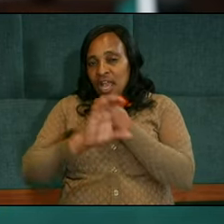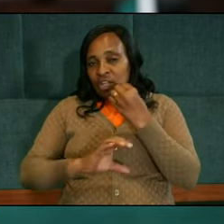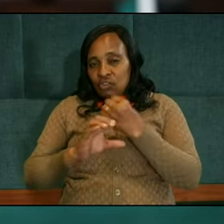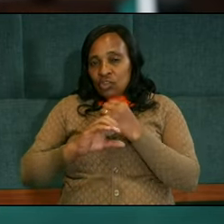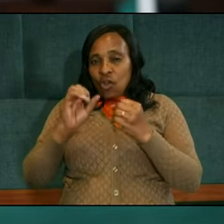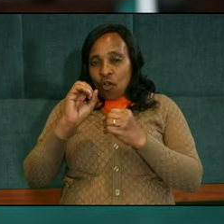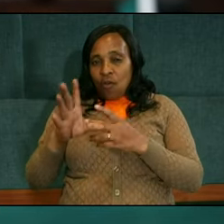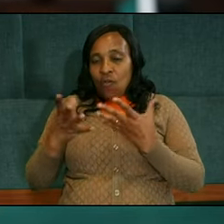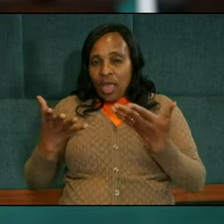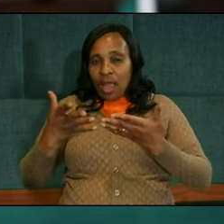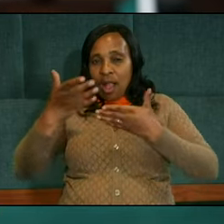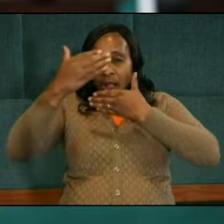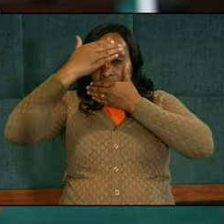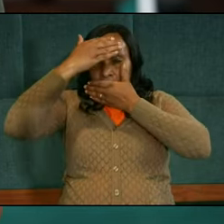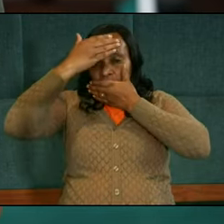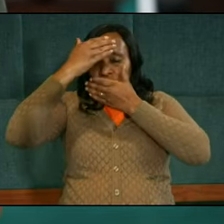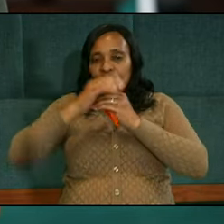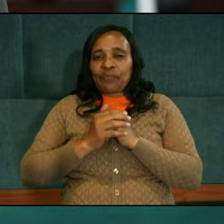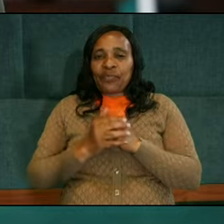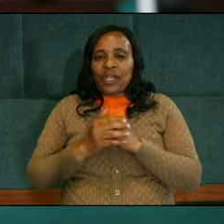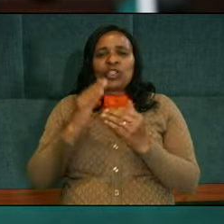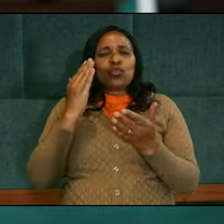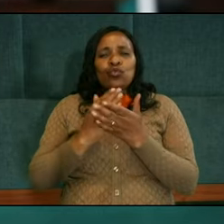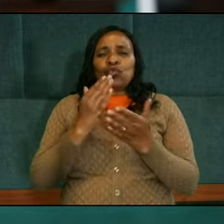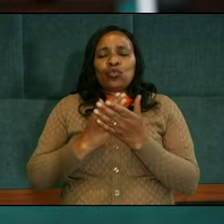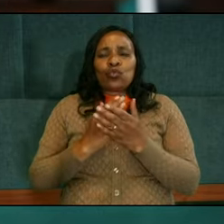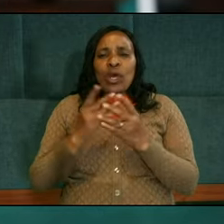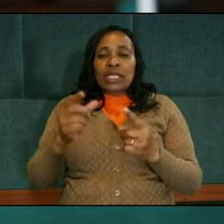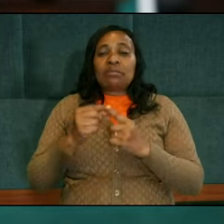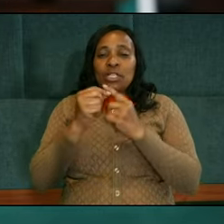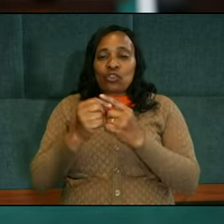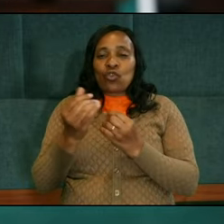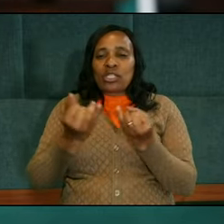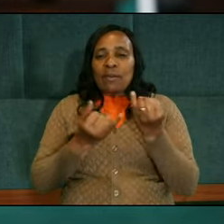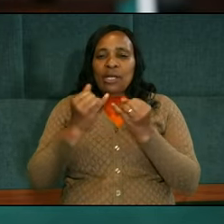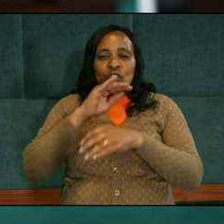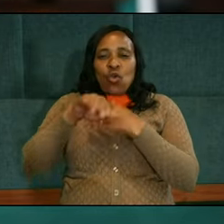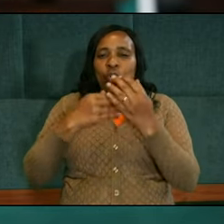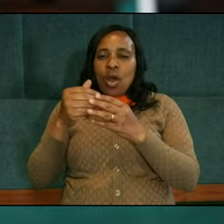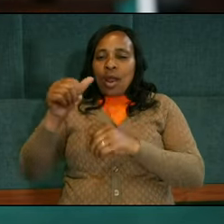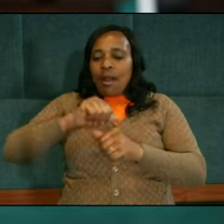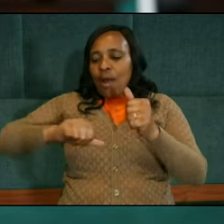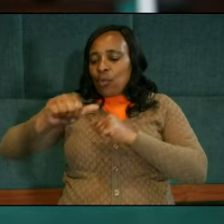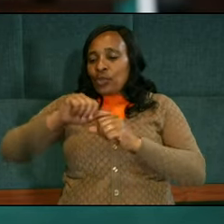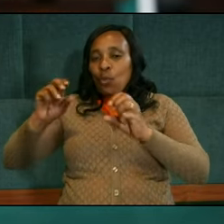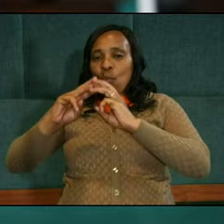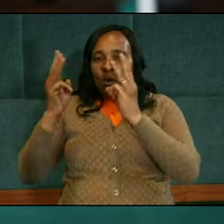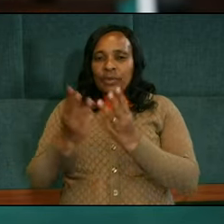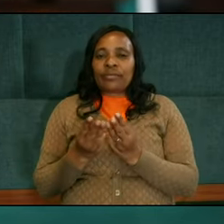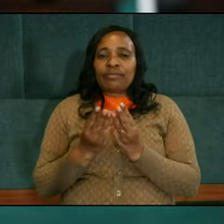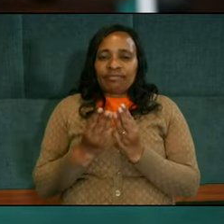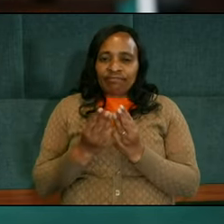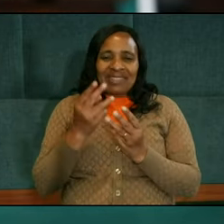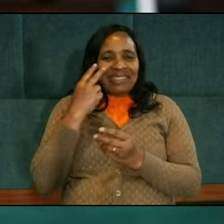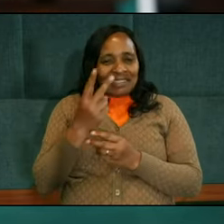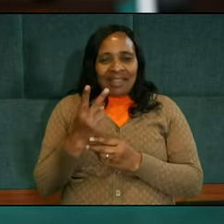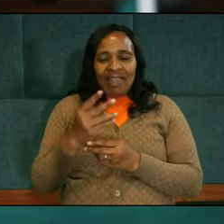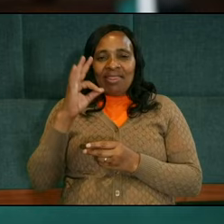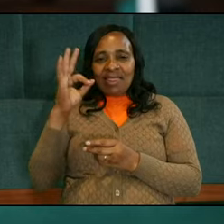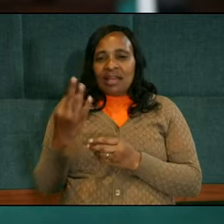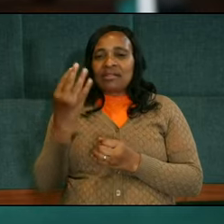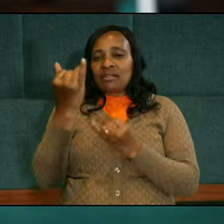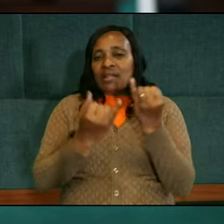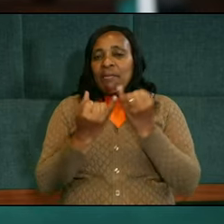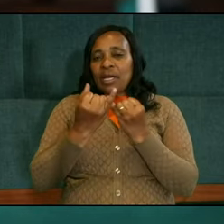of Cameroon. Actually, it was a very special Sabbath all around the world. You see, it was the third